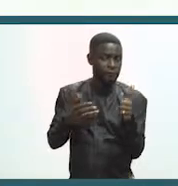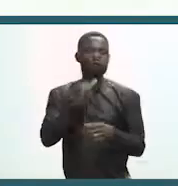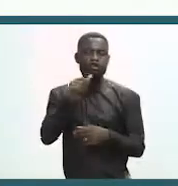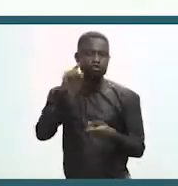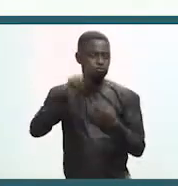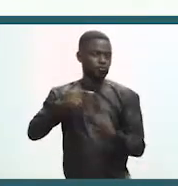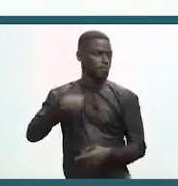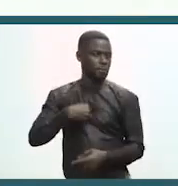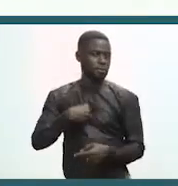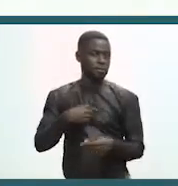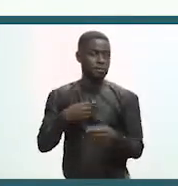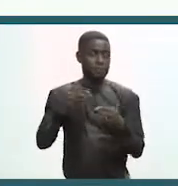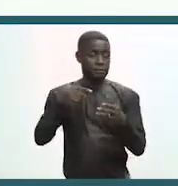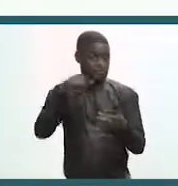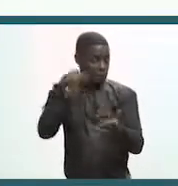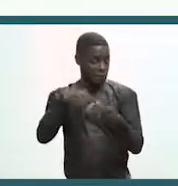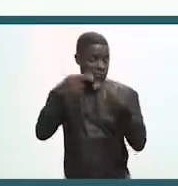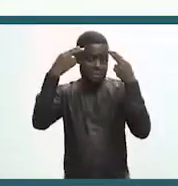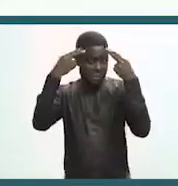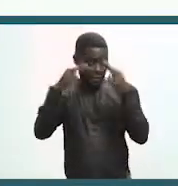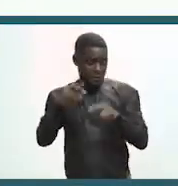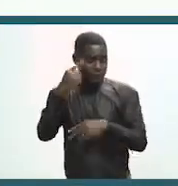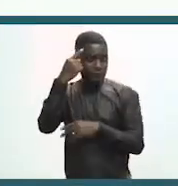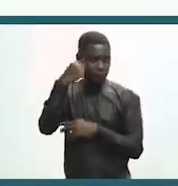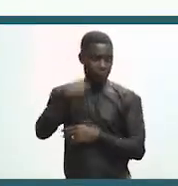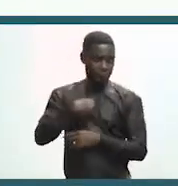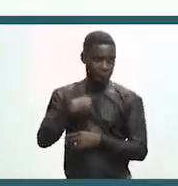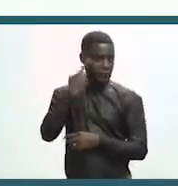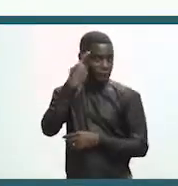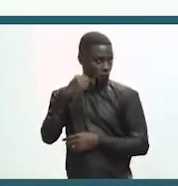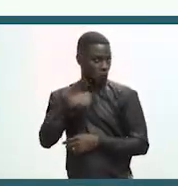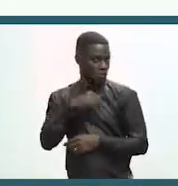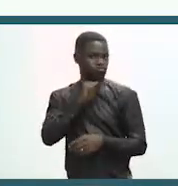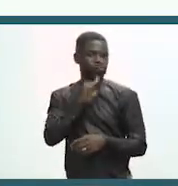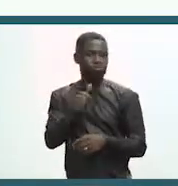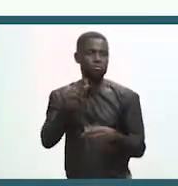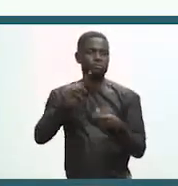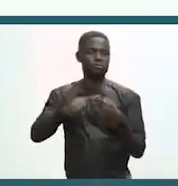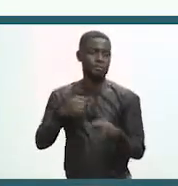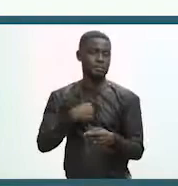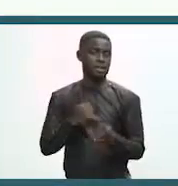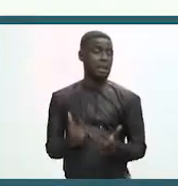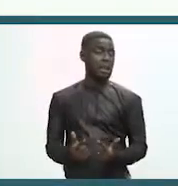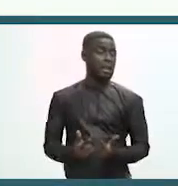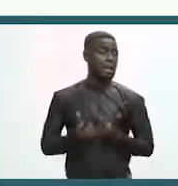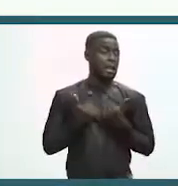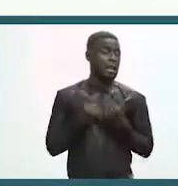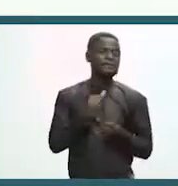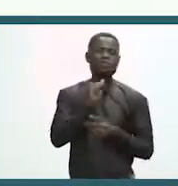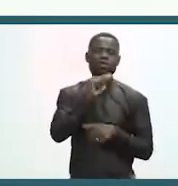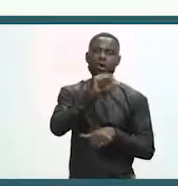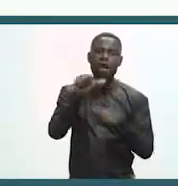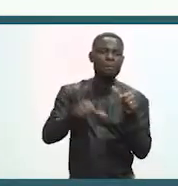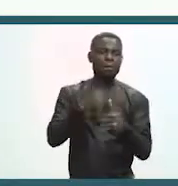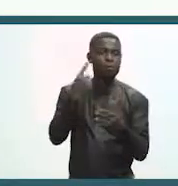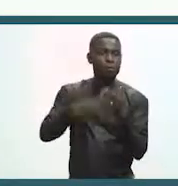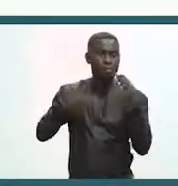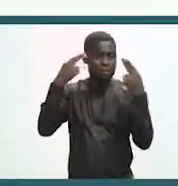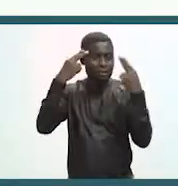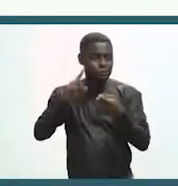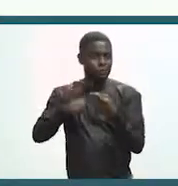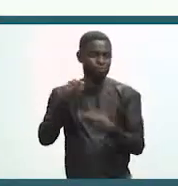present. This happened for me, not to me. Life isn't about what happens to